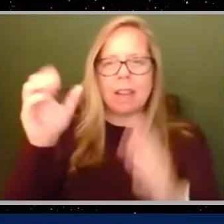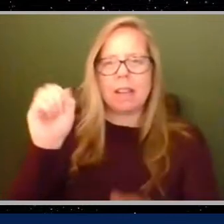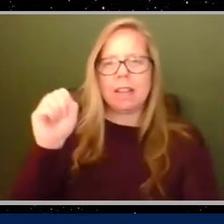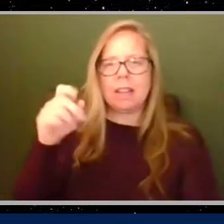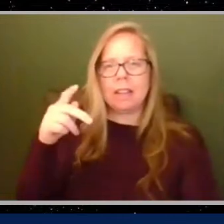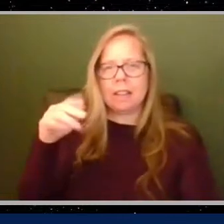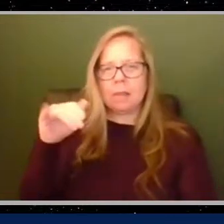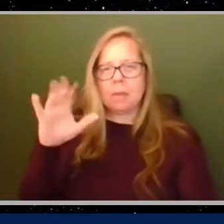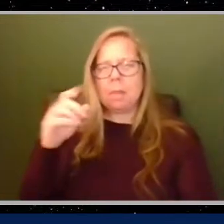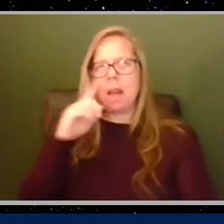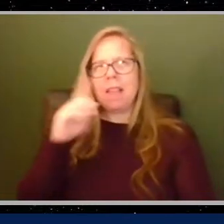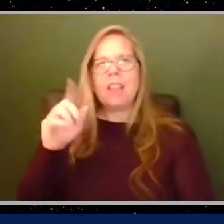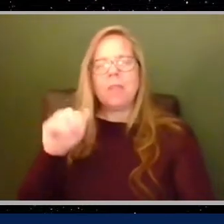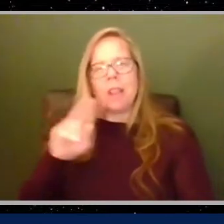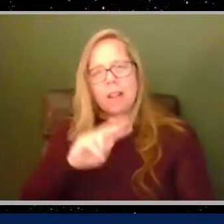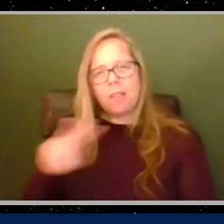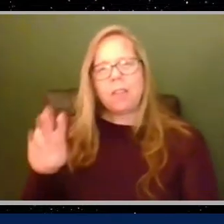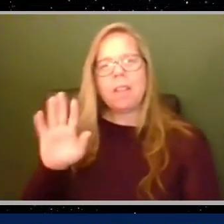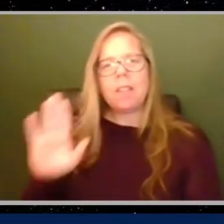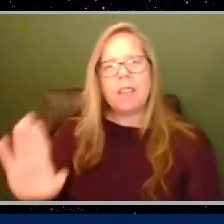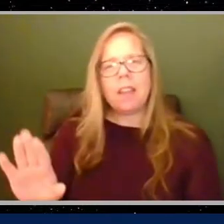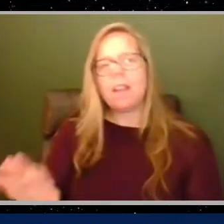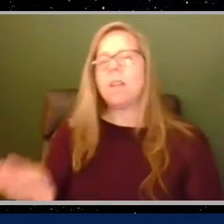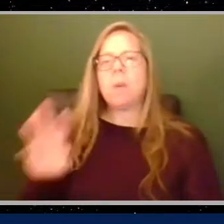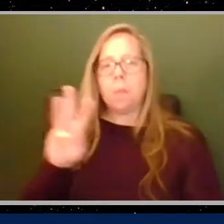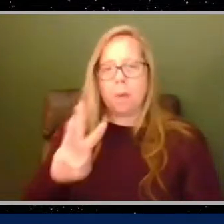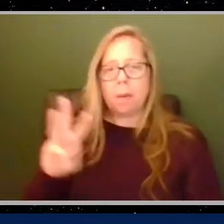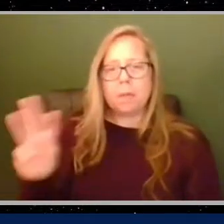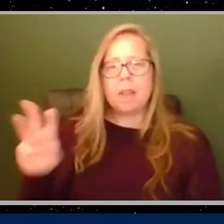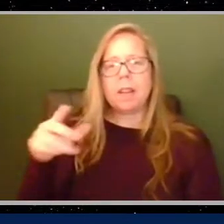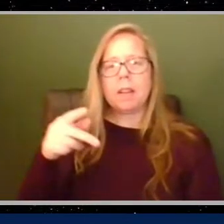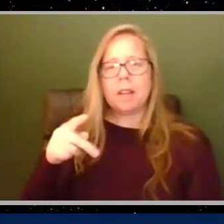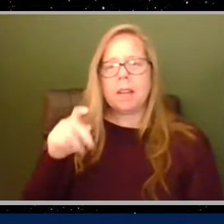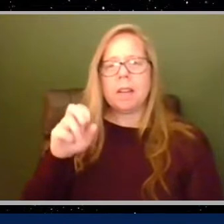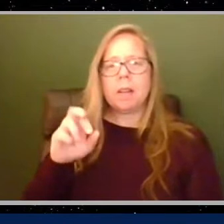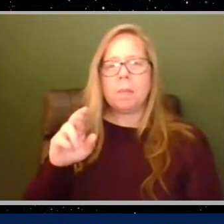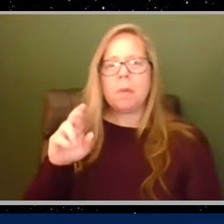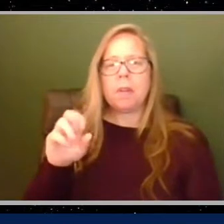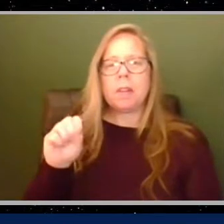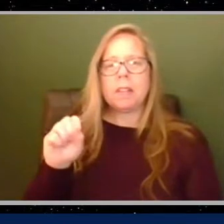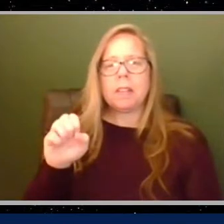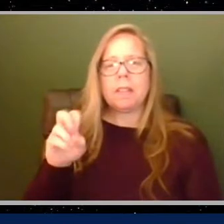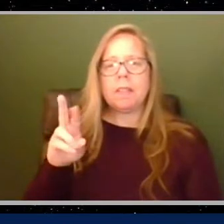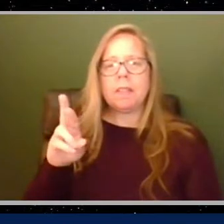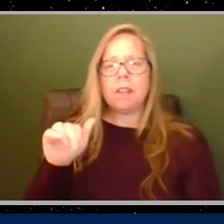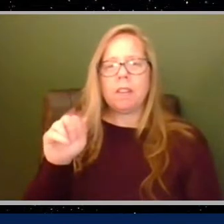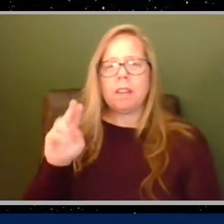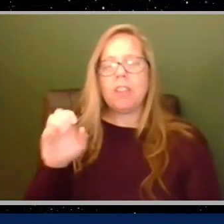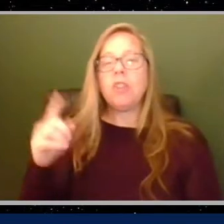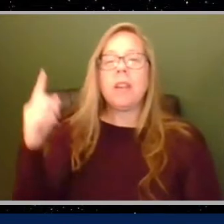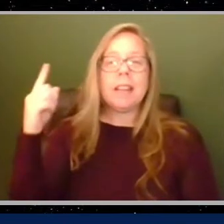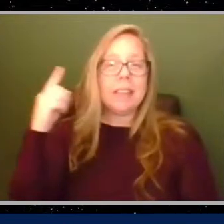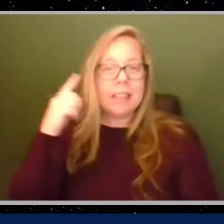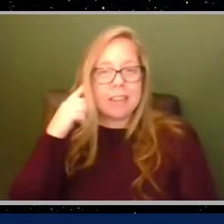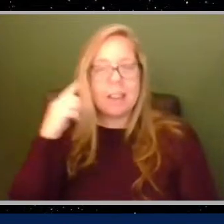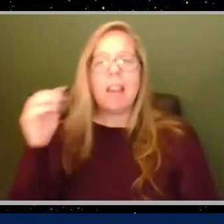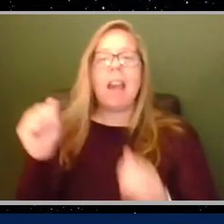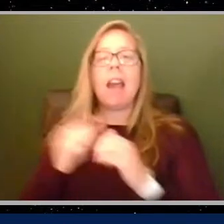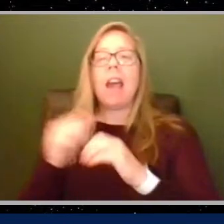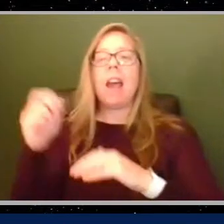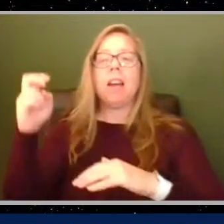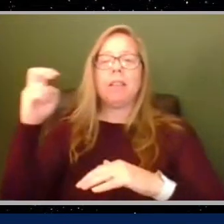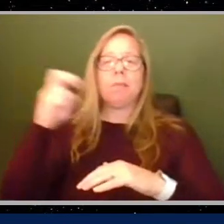the Perseverance website and hear audio clips of the rover itself being unfolded out